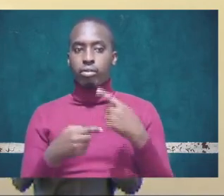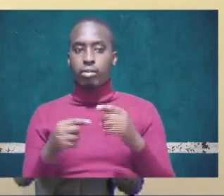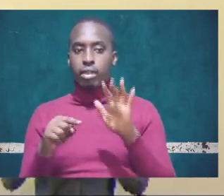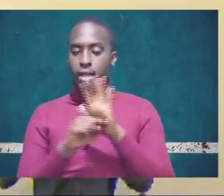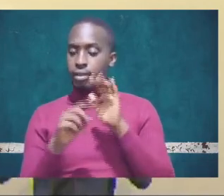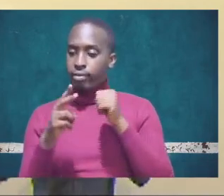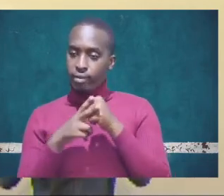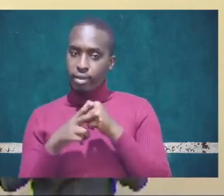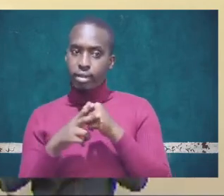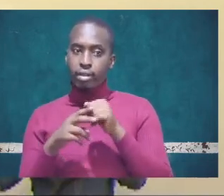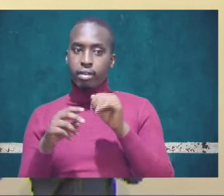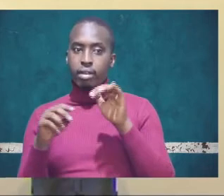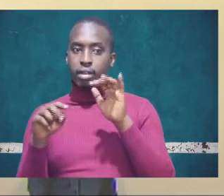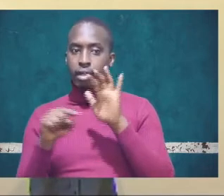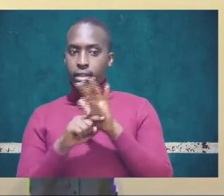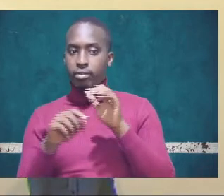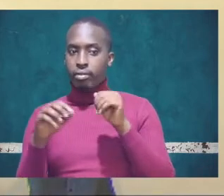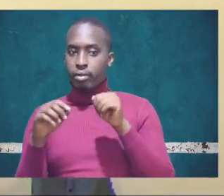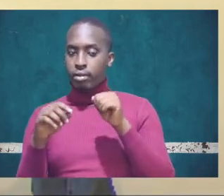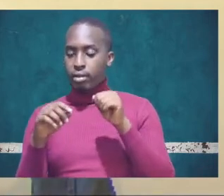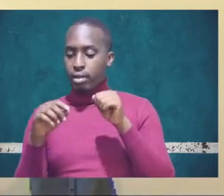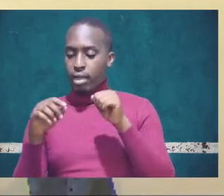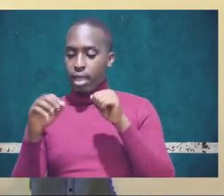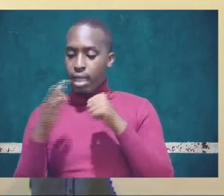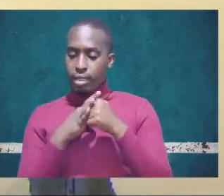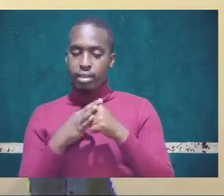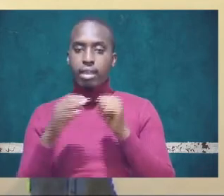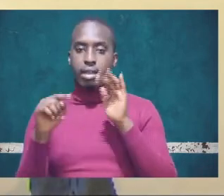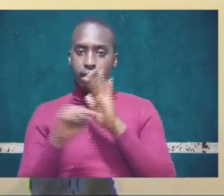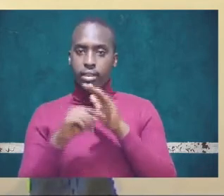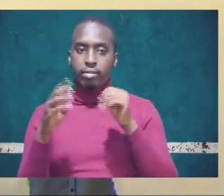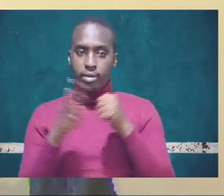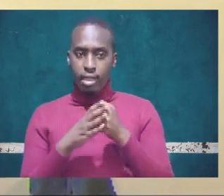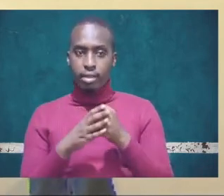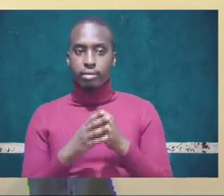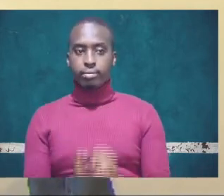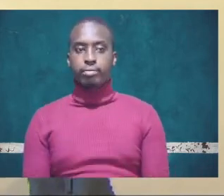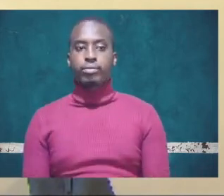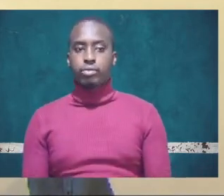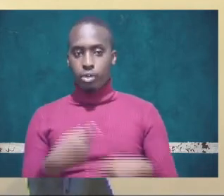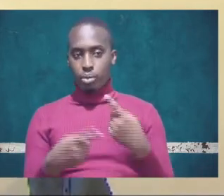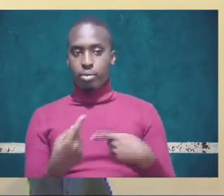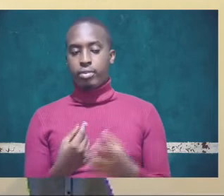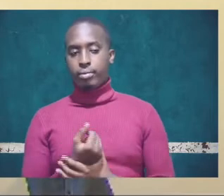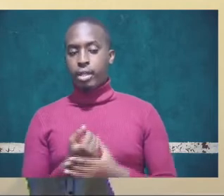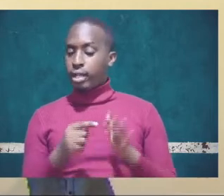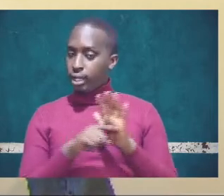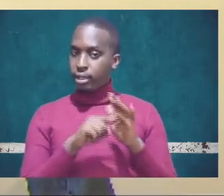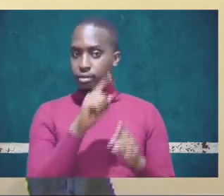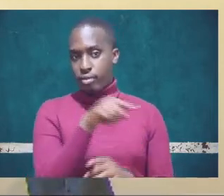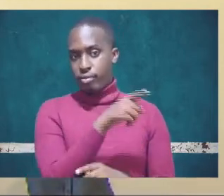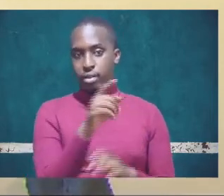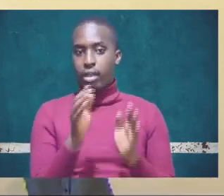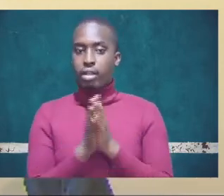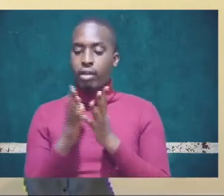Negative 7, negative 8, negative 9. We continue. This is negative infinity. This